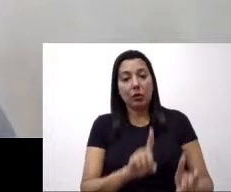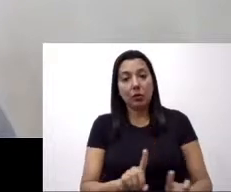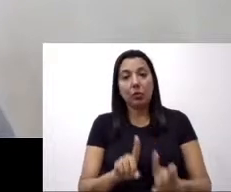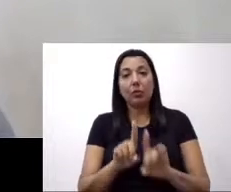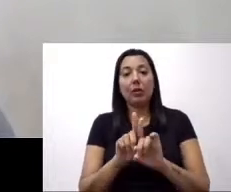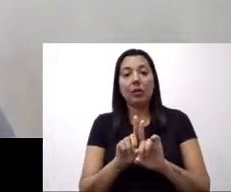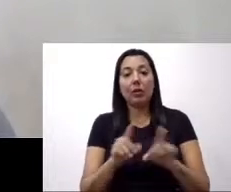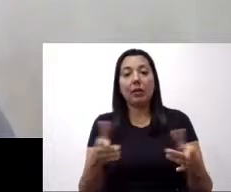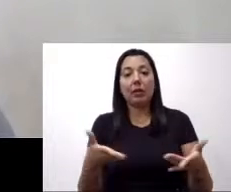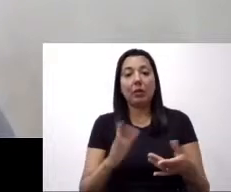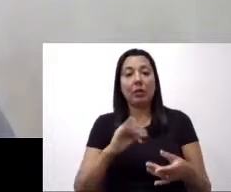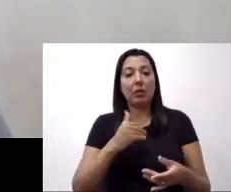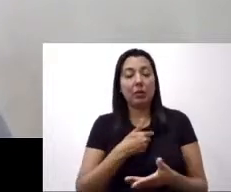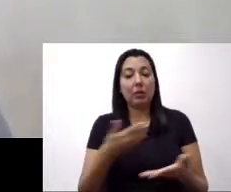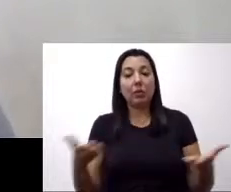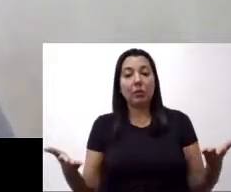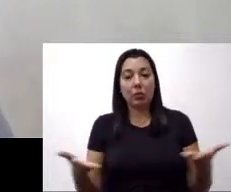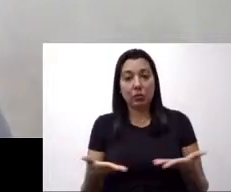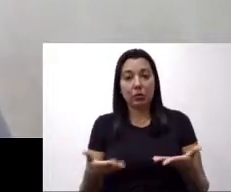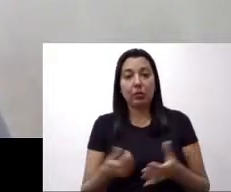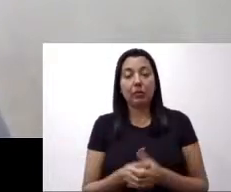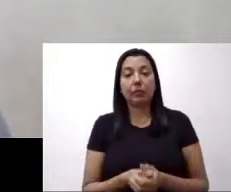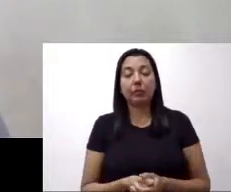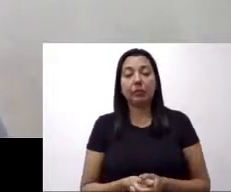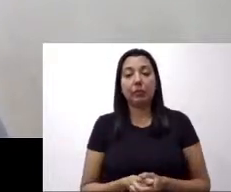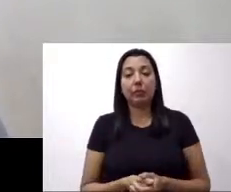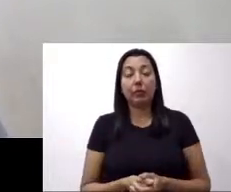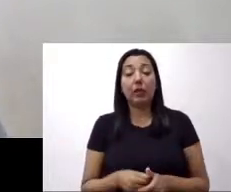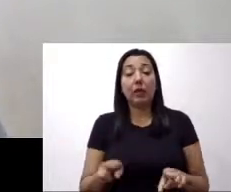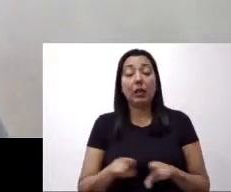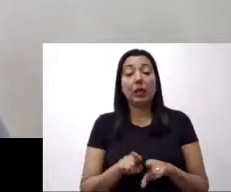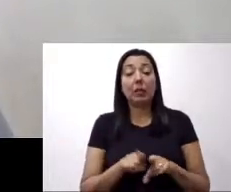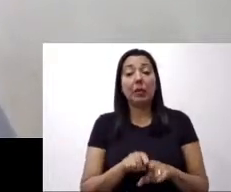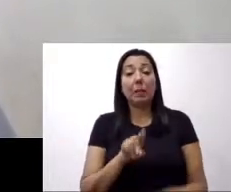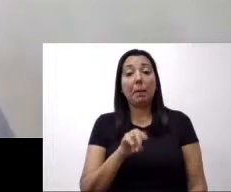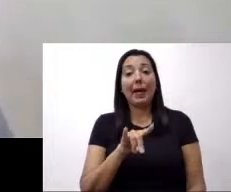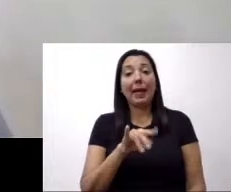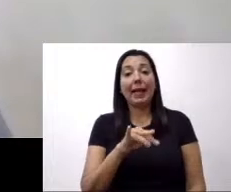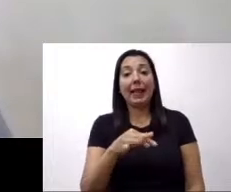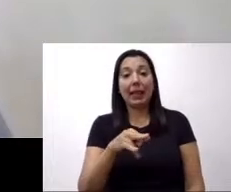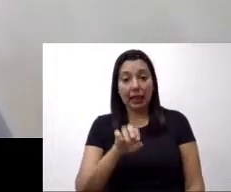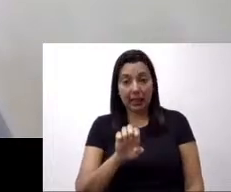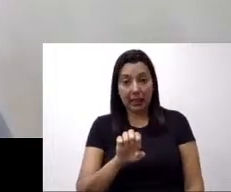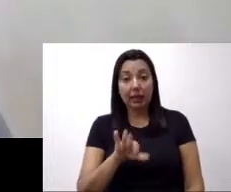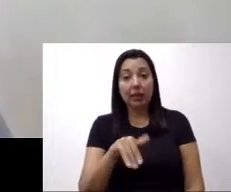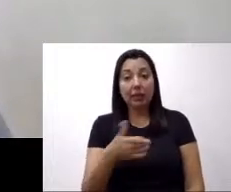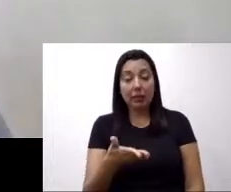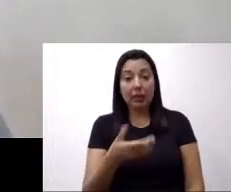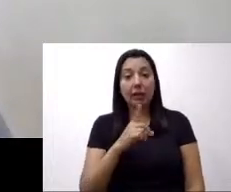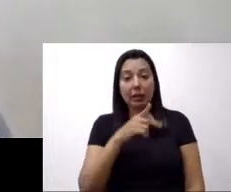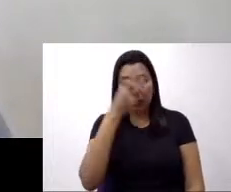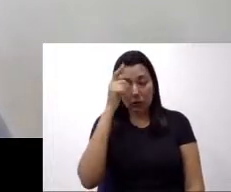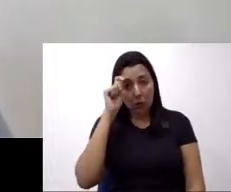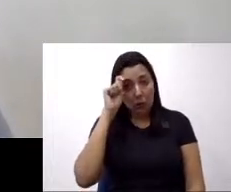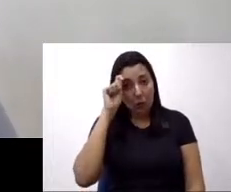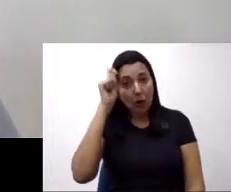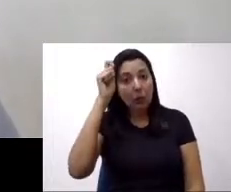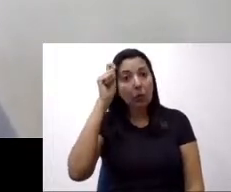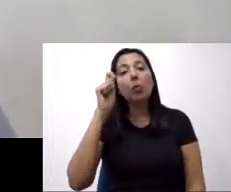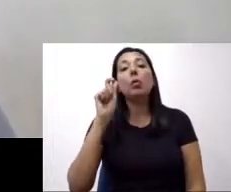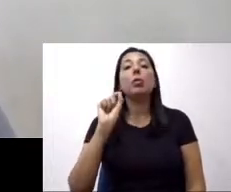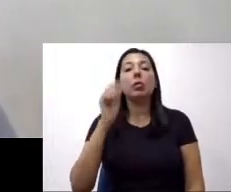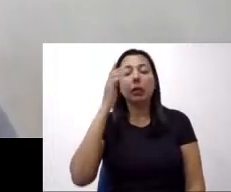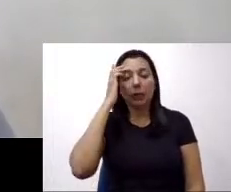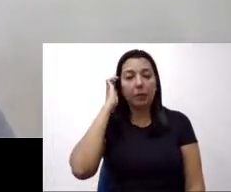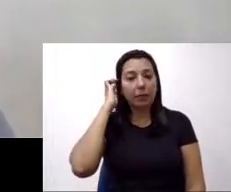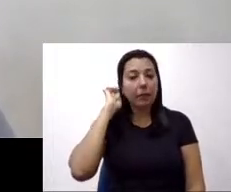And Patrick Hassenteufel, who is my co-author and co-editor of this book.